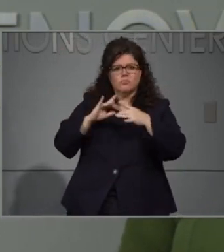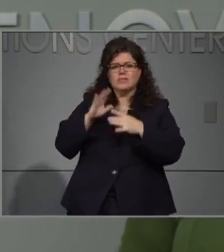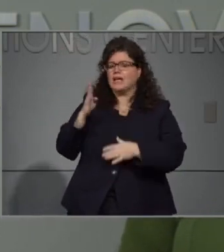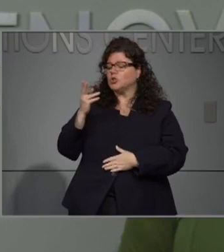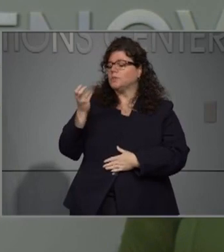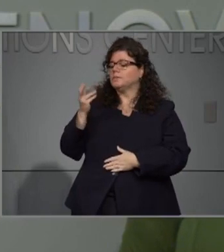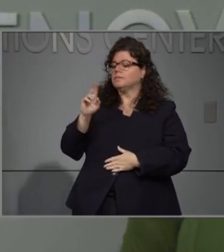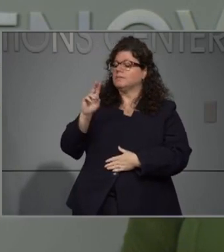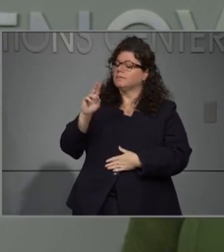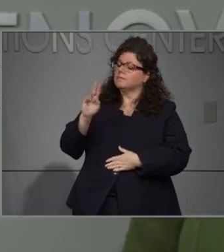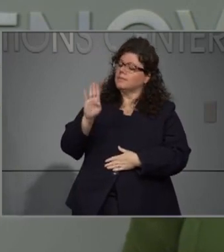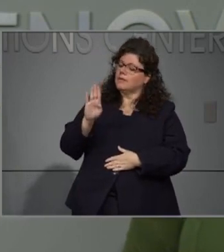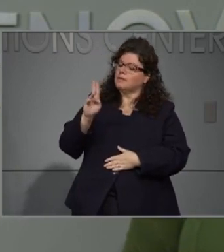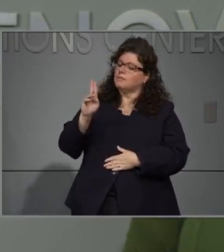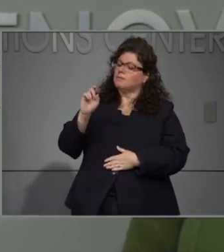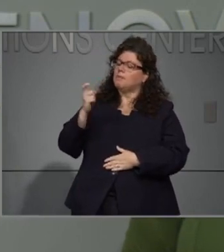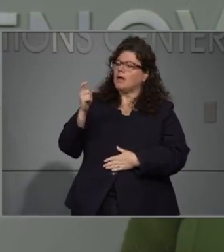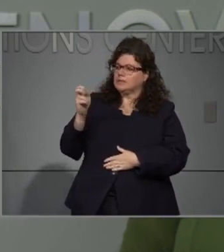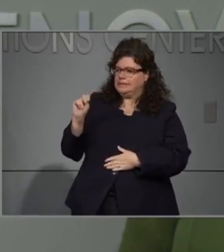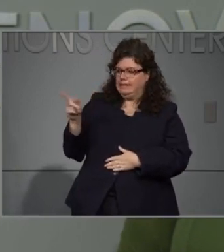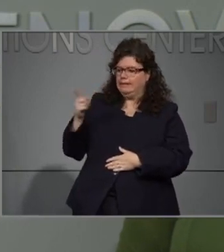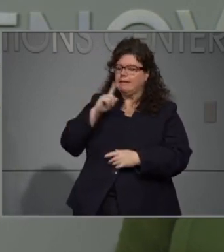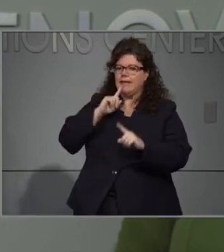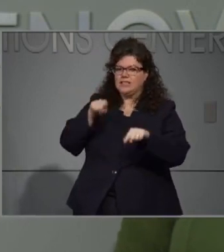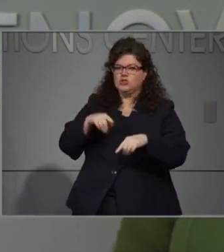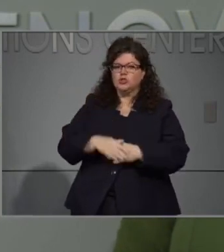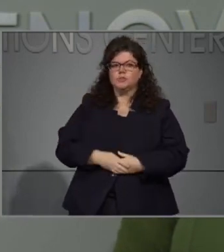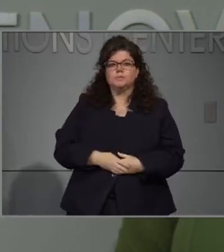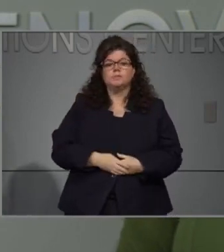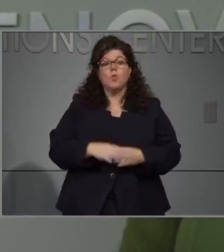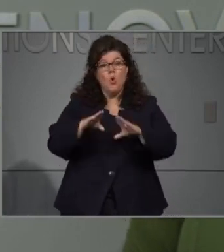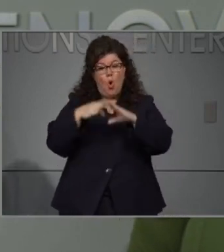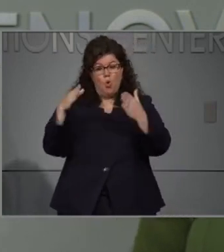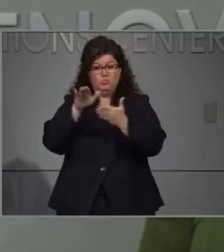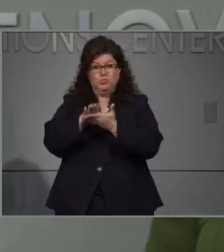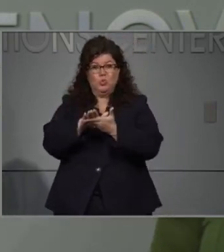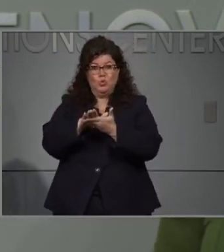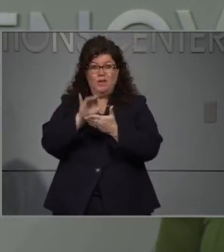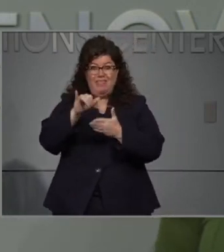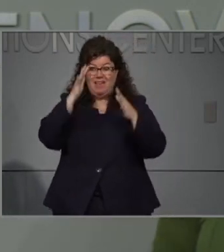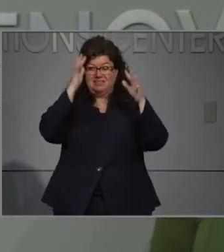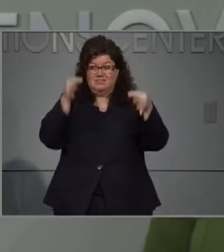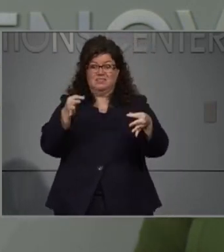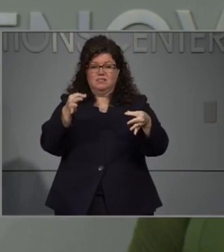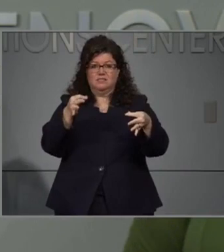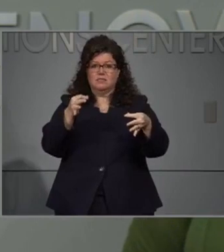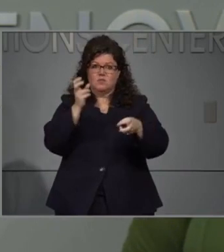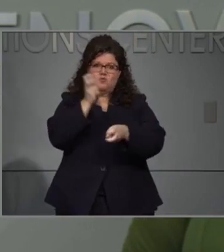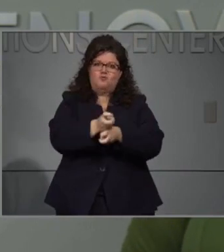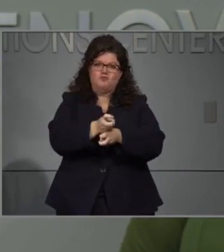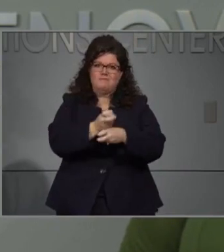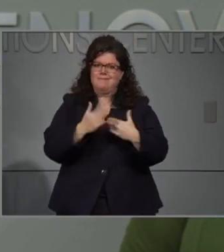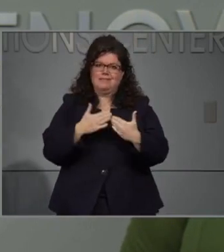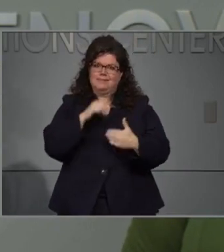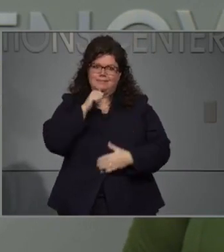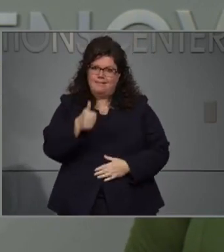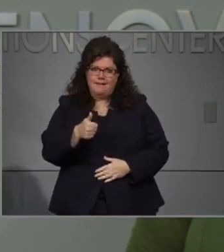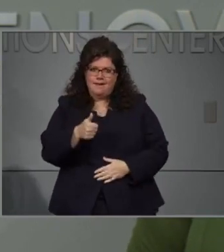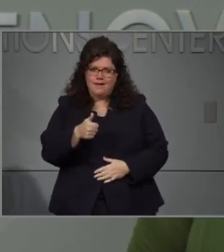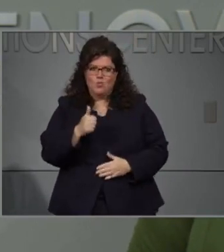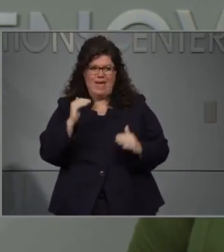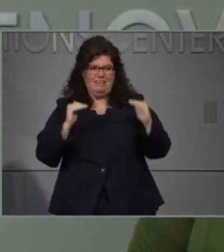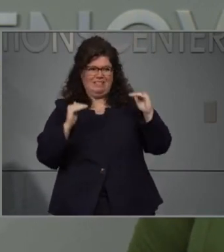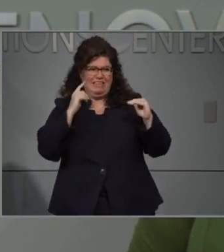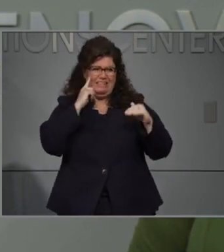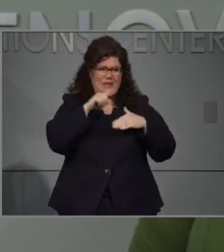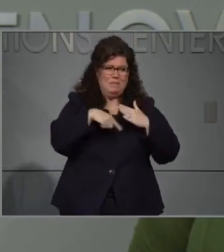incredibly, really challenging decision, you have to weigh both the benefits and the risks. We know there are